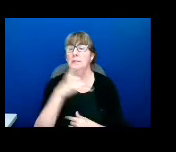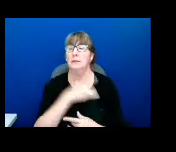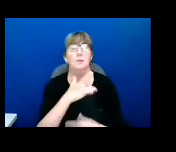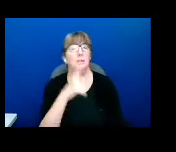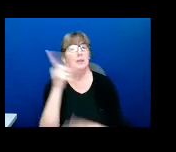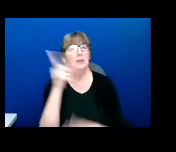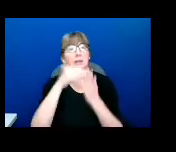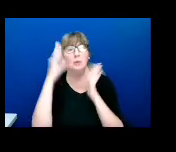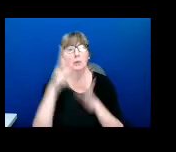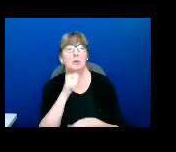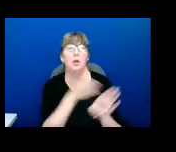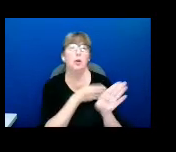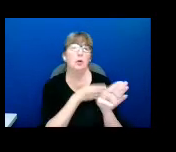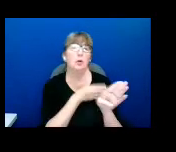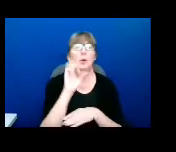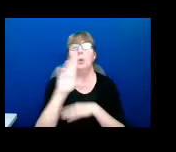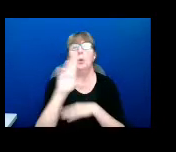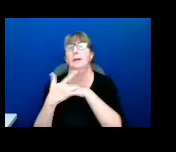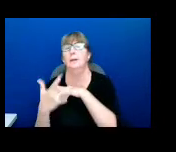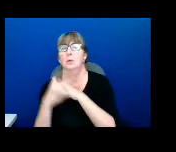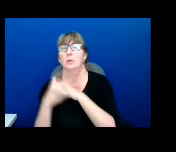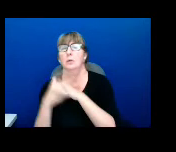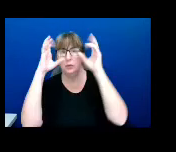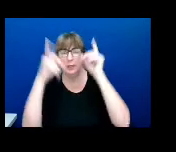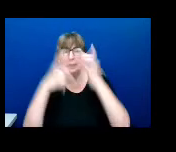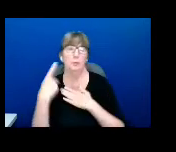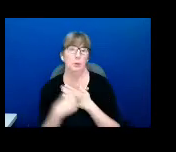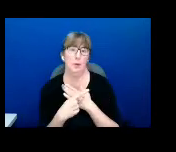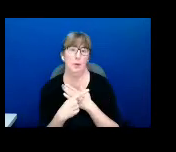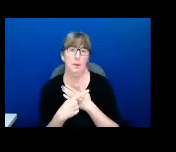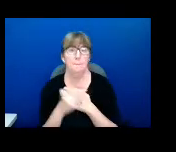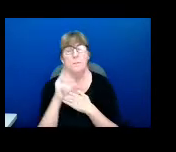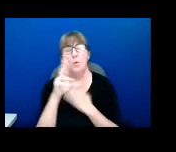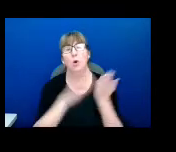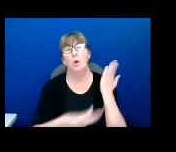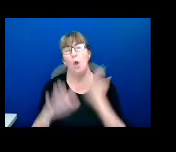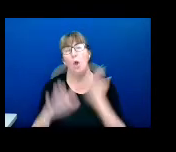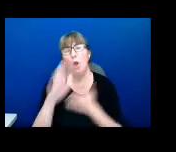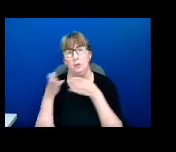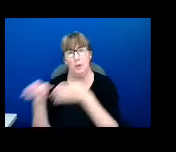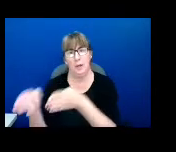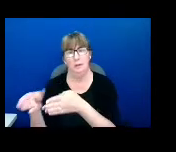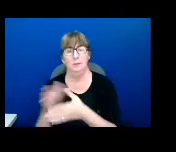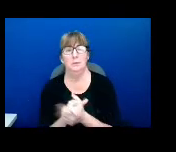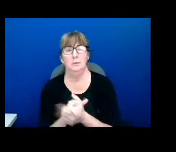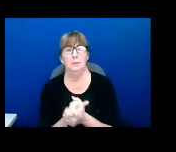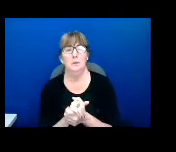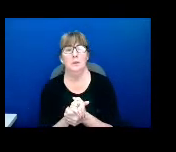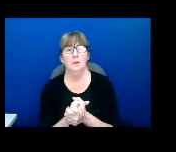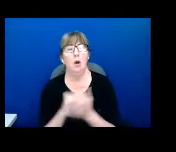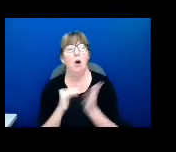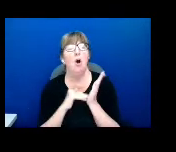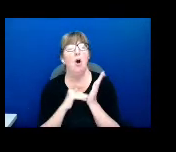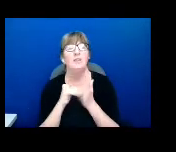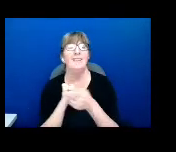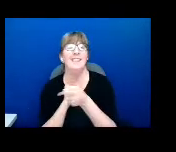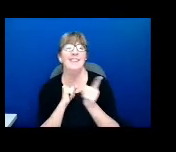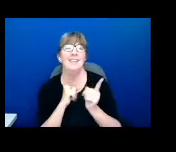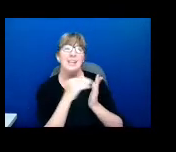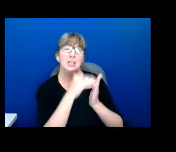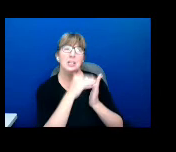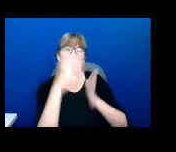career or technical education program track, or those on a college track. A lot of times these are students